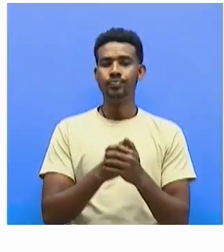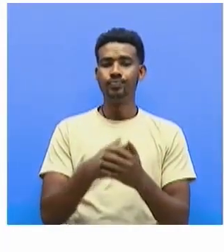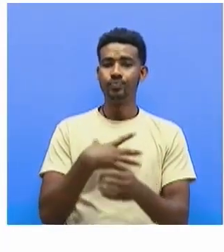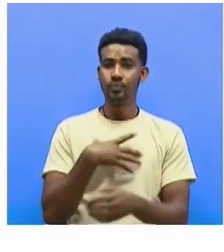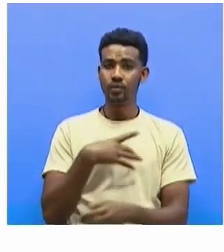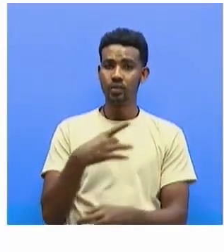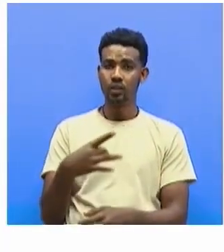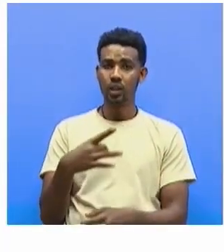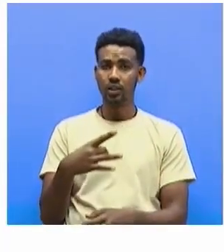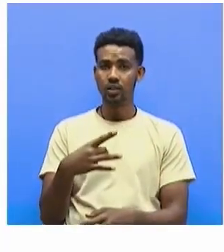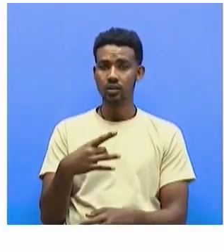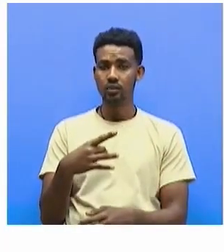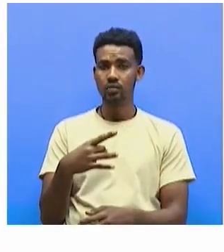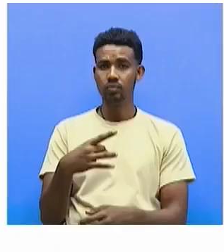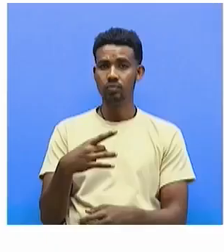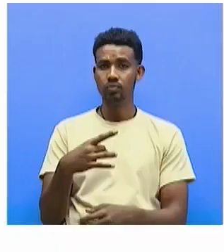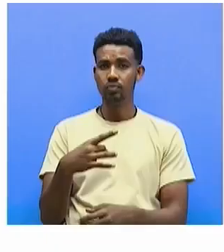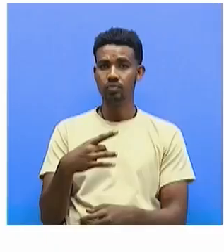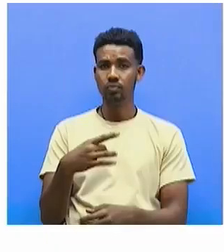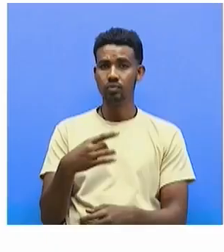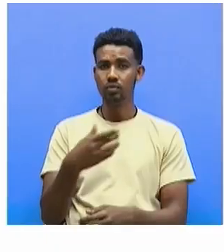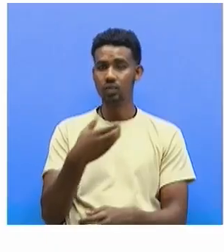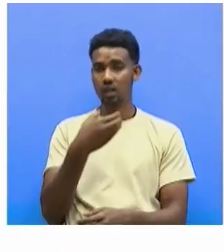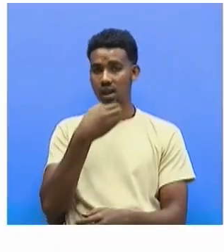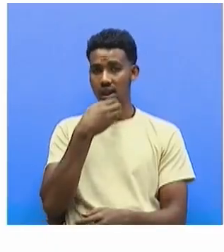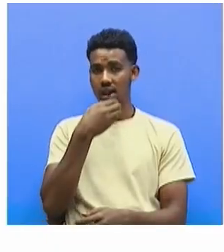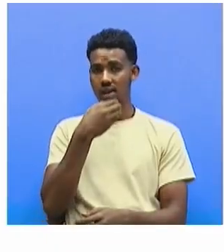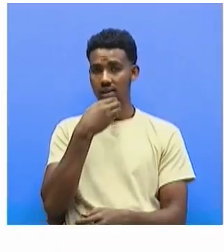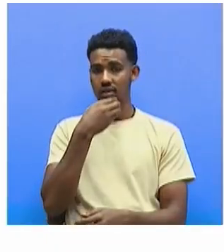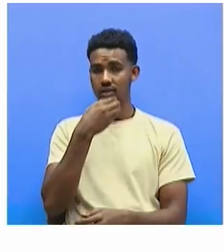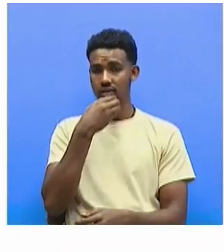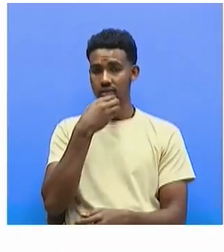like cake?